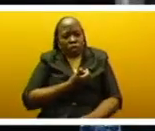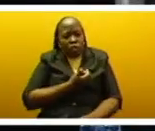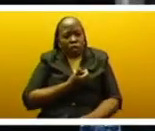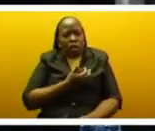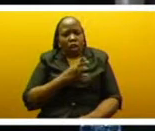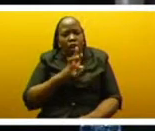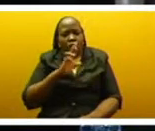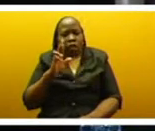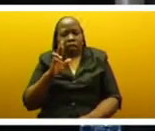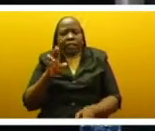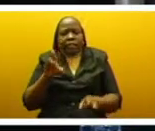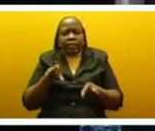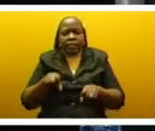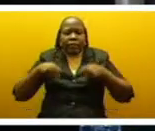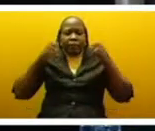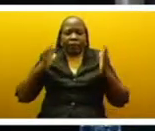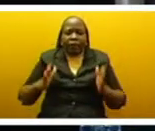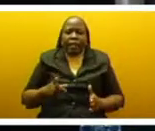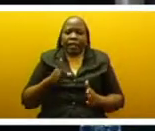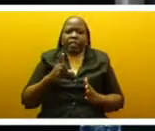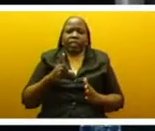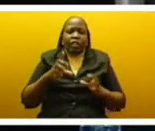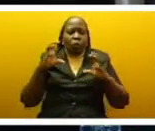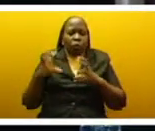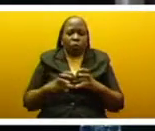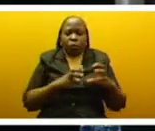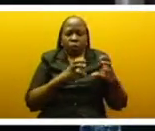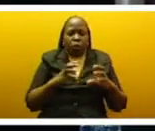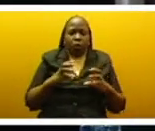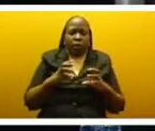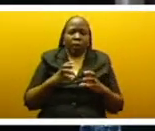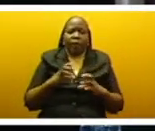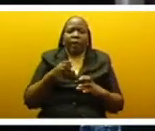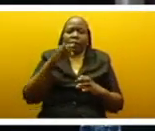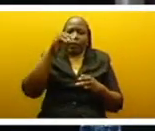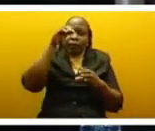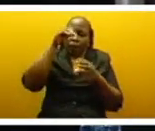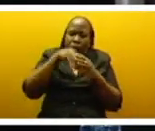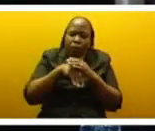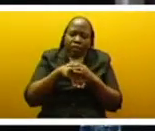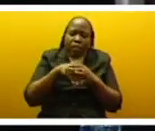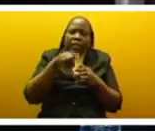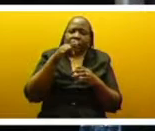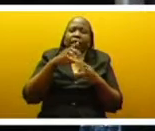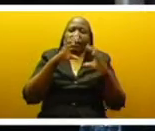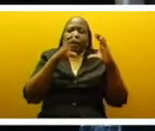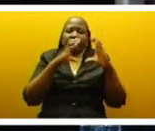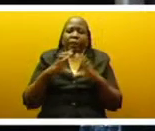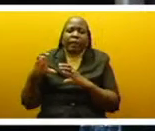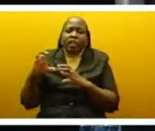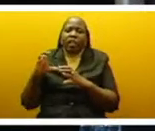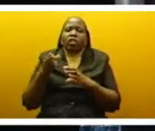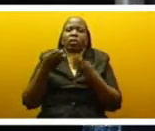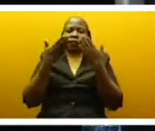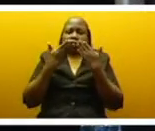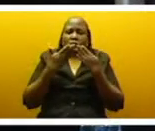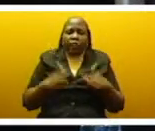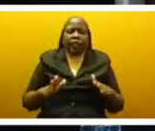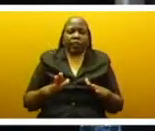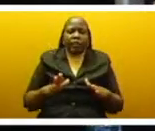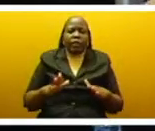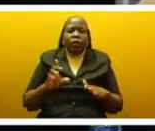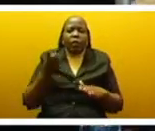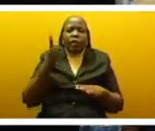context. It is not a matter of context. Minor KI put that debate to rest once and for all.